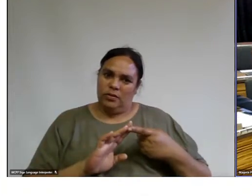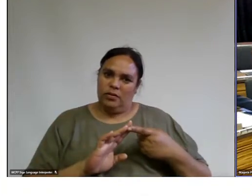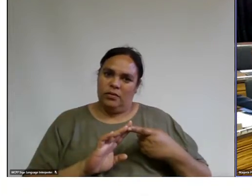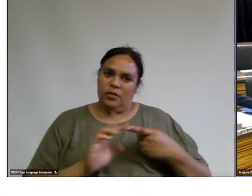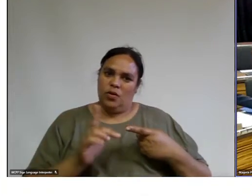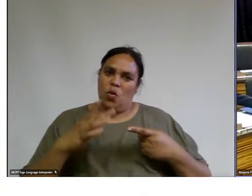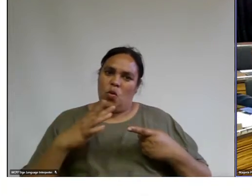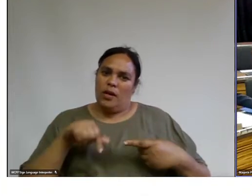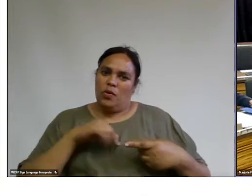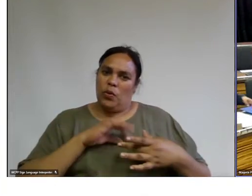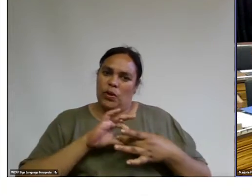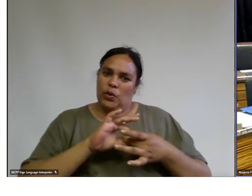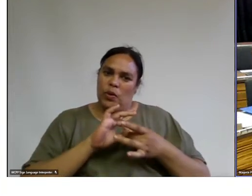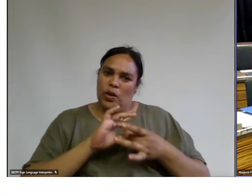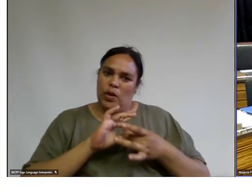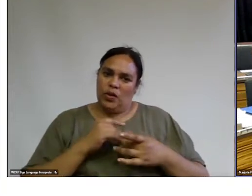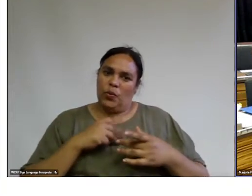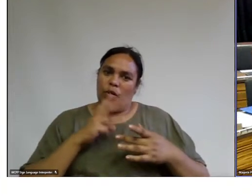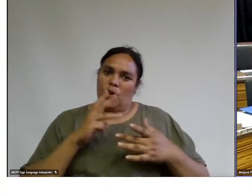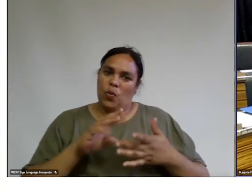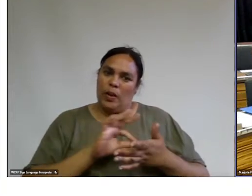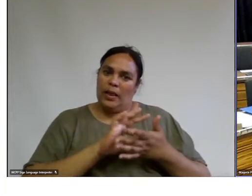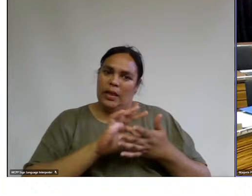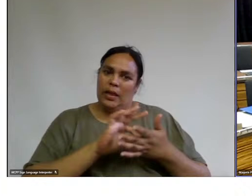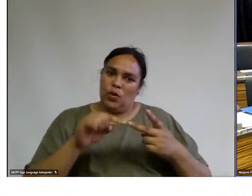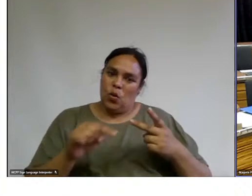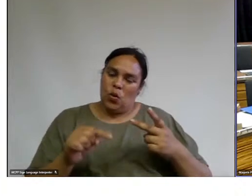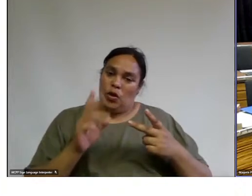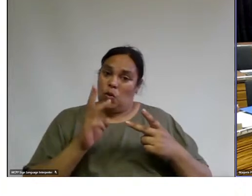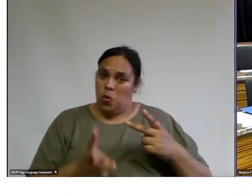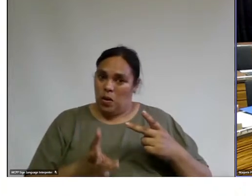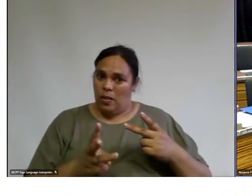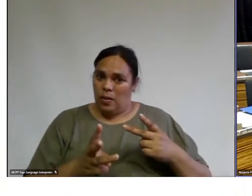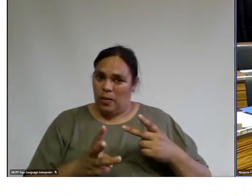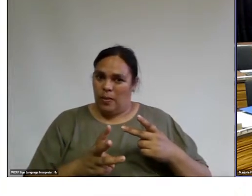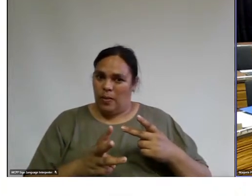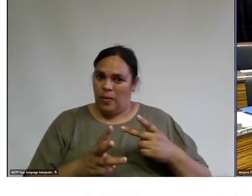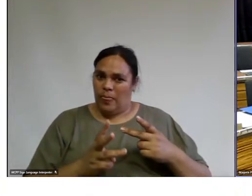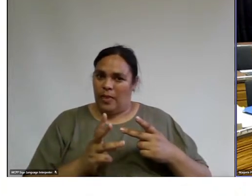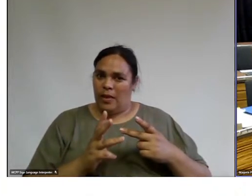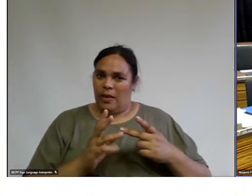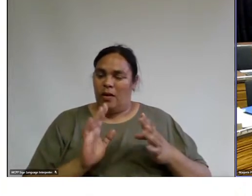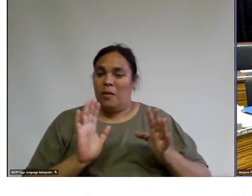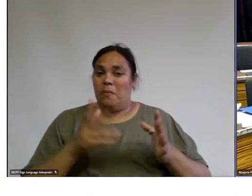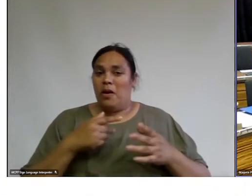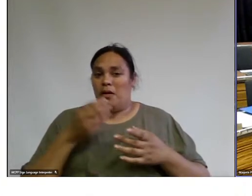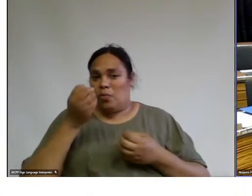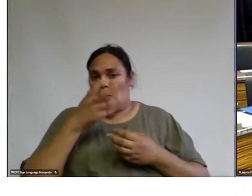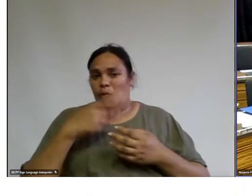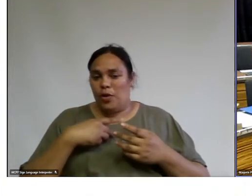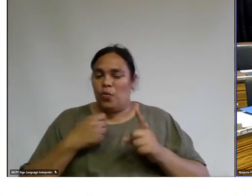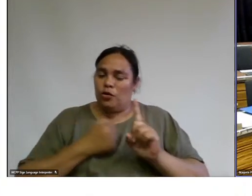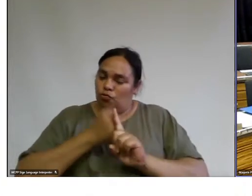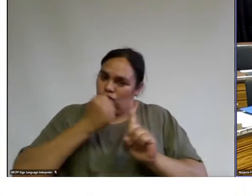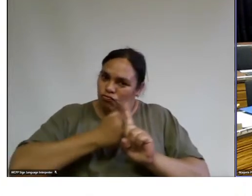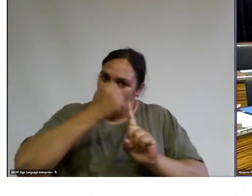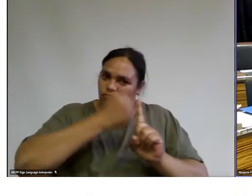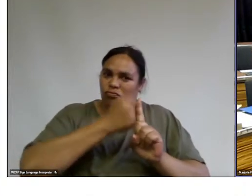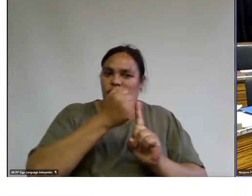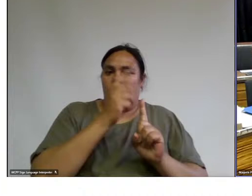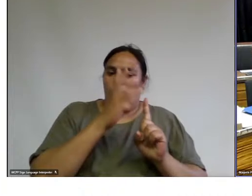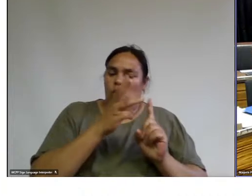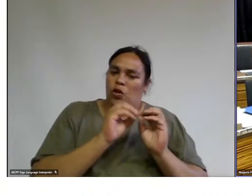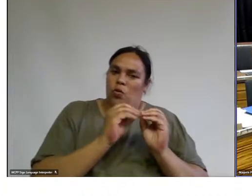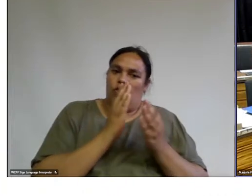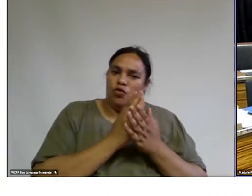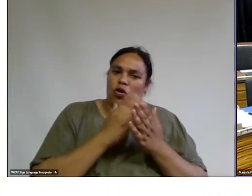commit that we will say by the state we will have a clean audit. The only commitment I can give to you is that we will strive towards making sure